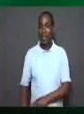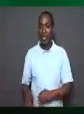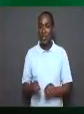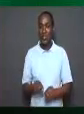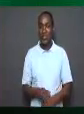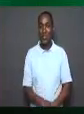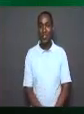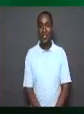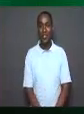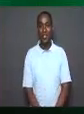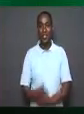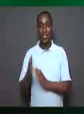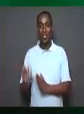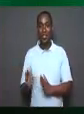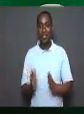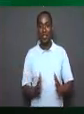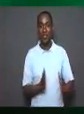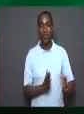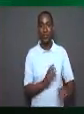Students, let's get ready.